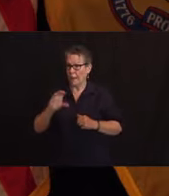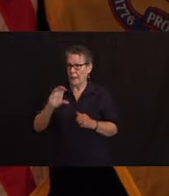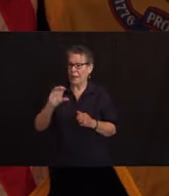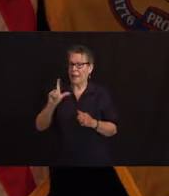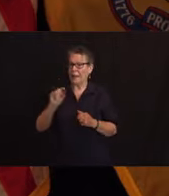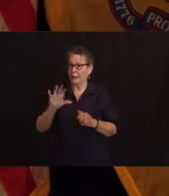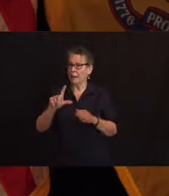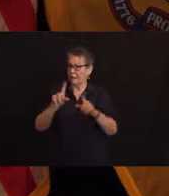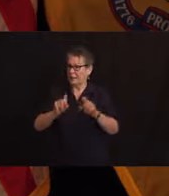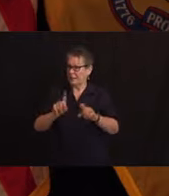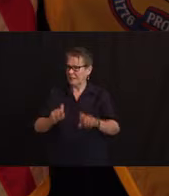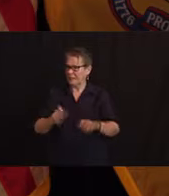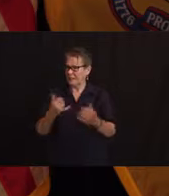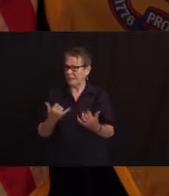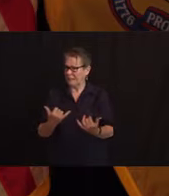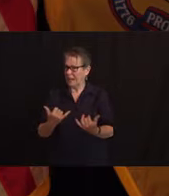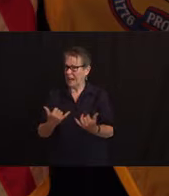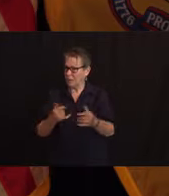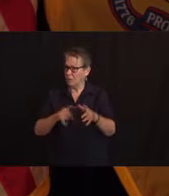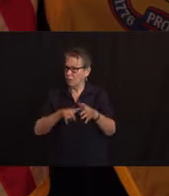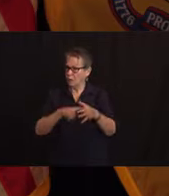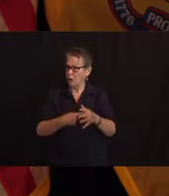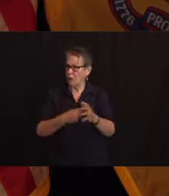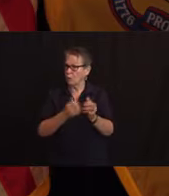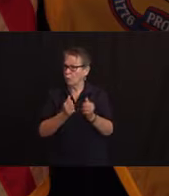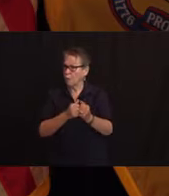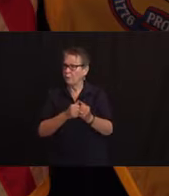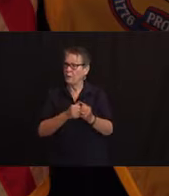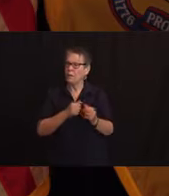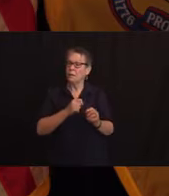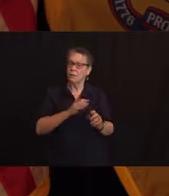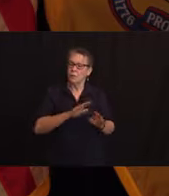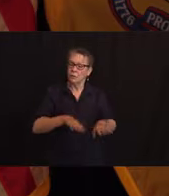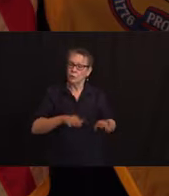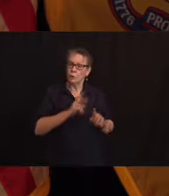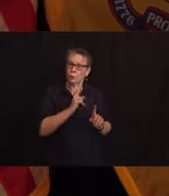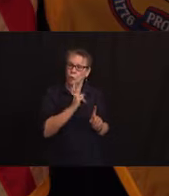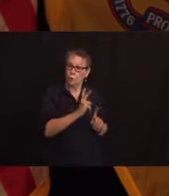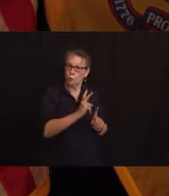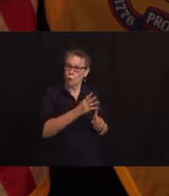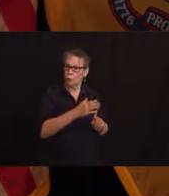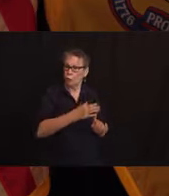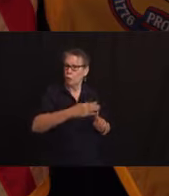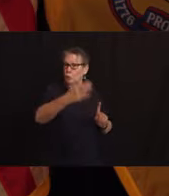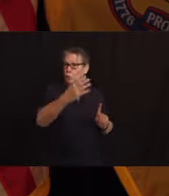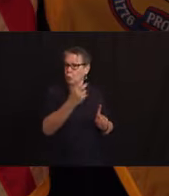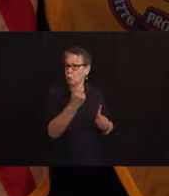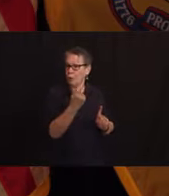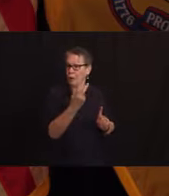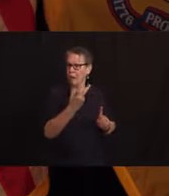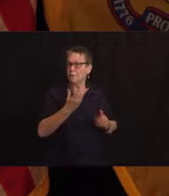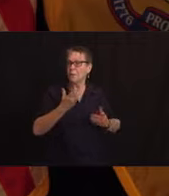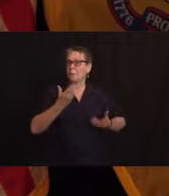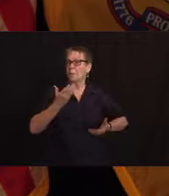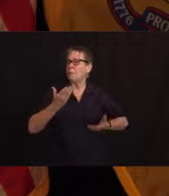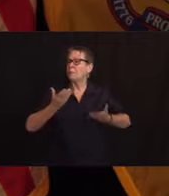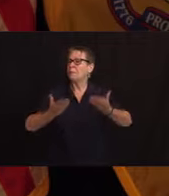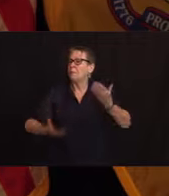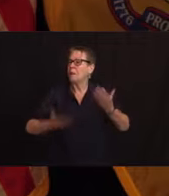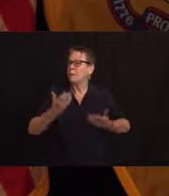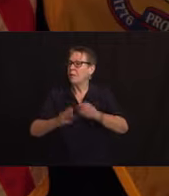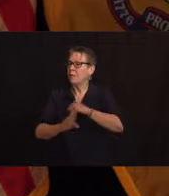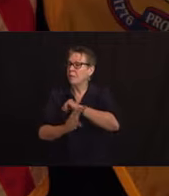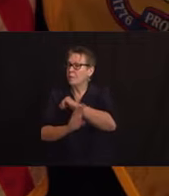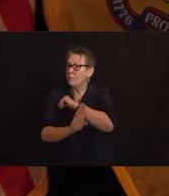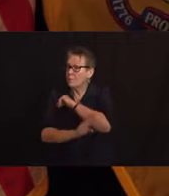looking at vaccination down to the age of 2. So by potentially this fall, And again, we never know how those clinical trials are going. There